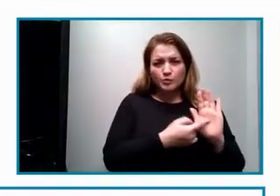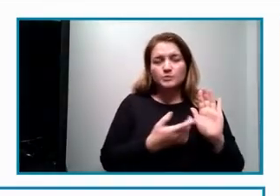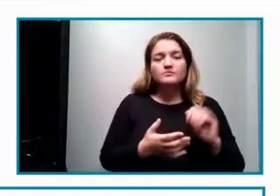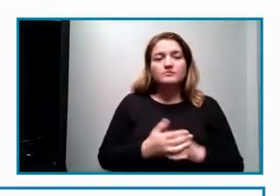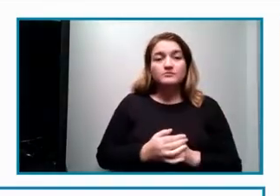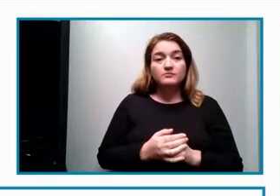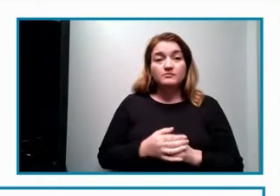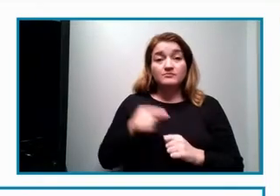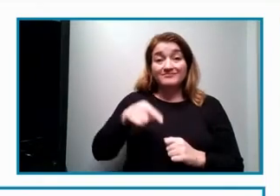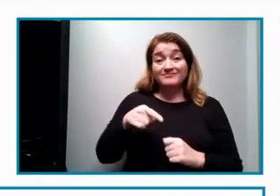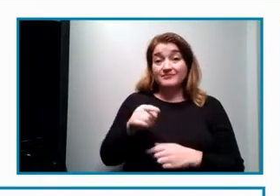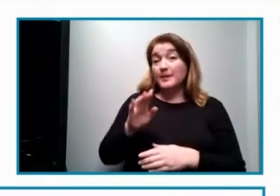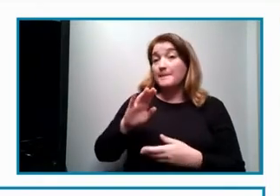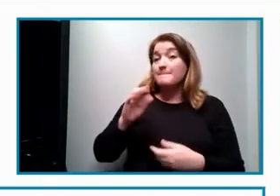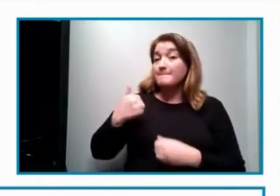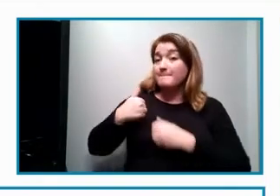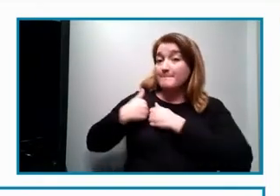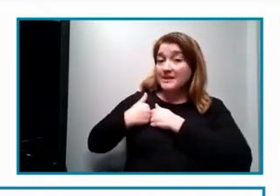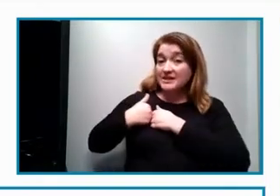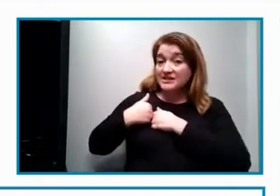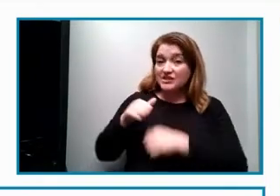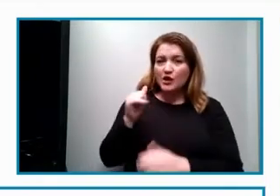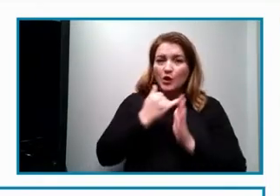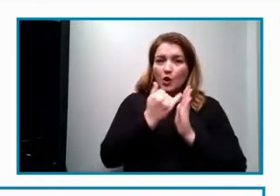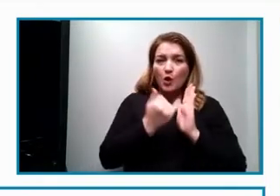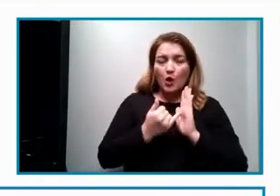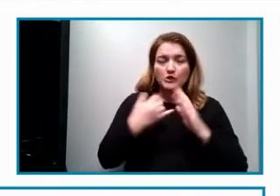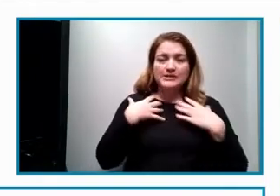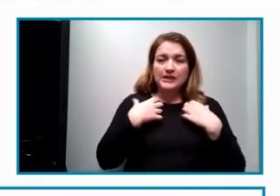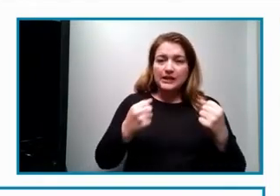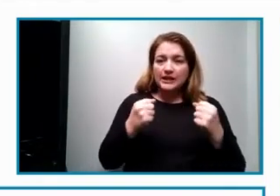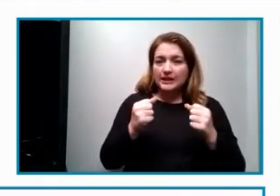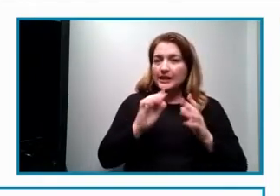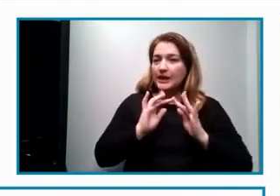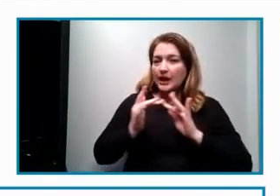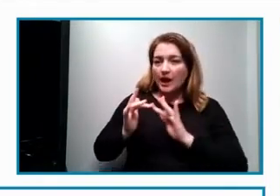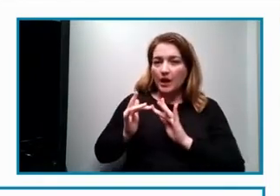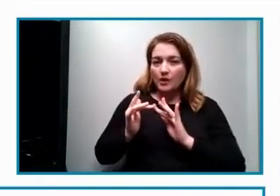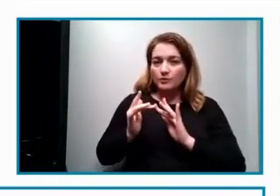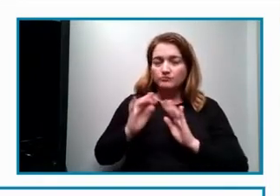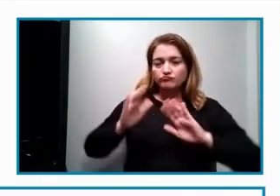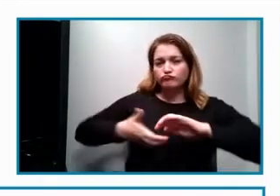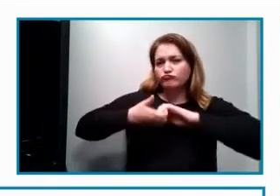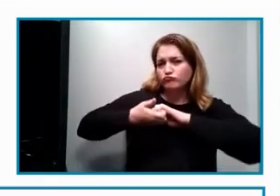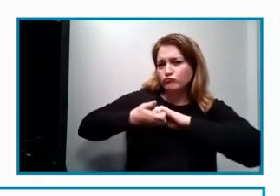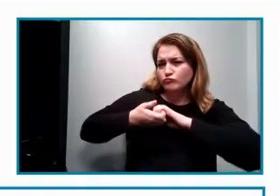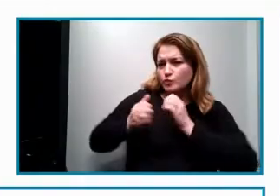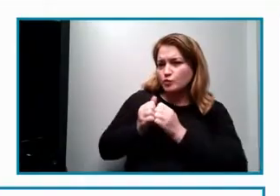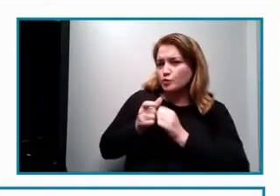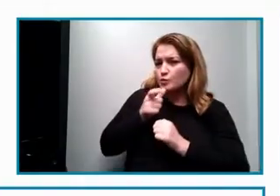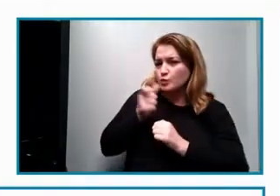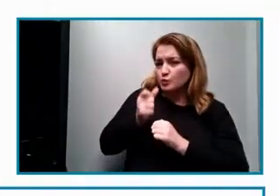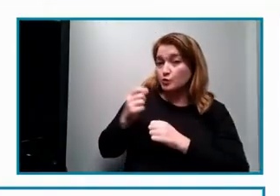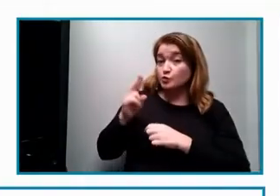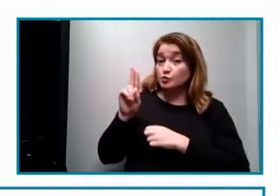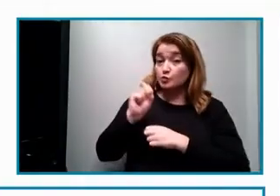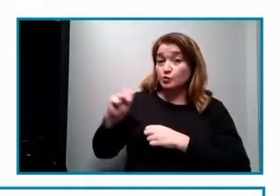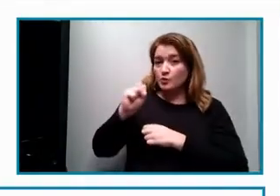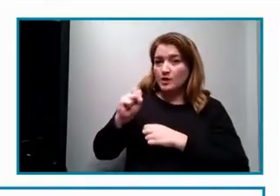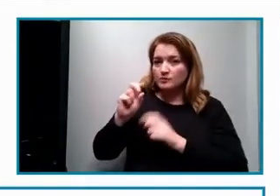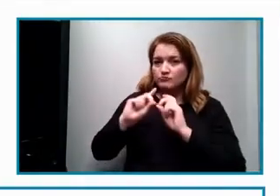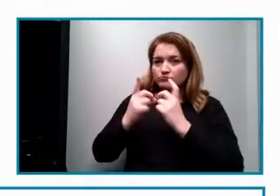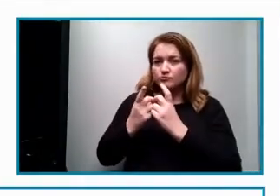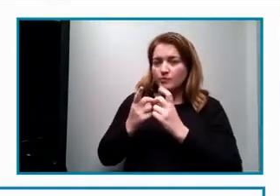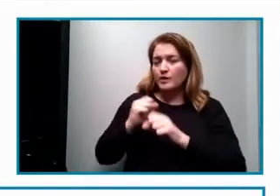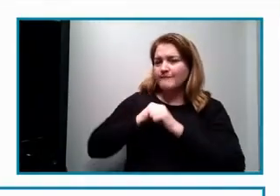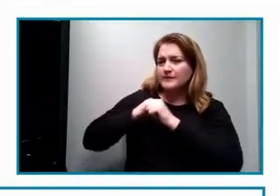Arts Network is an initiative of the National Endowment for the Arts in partnership with the U.S. Departments of Defense and Veterans Affairs that seeks